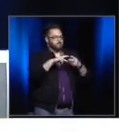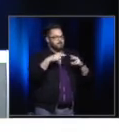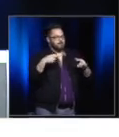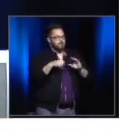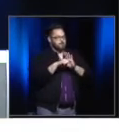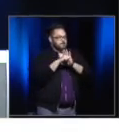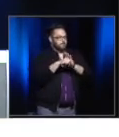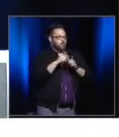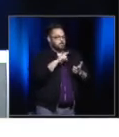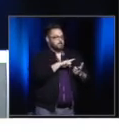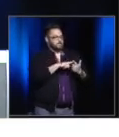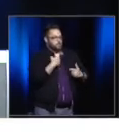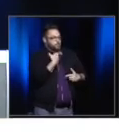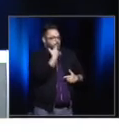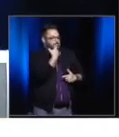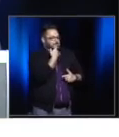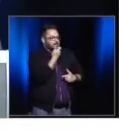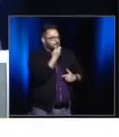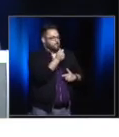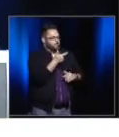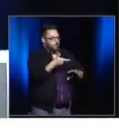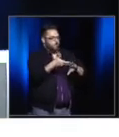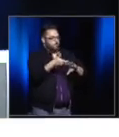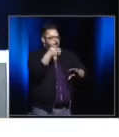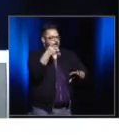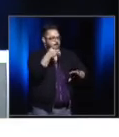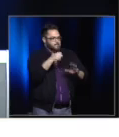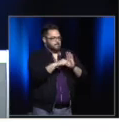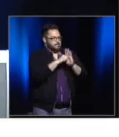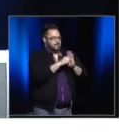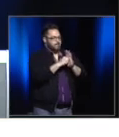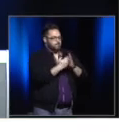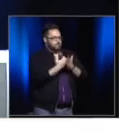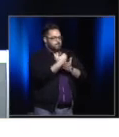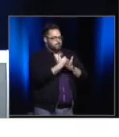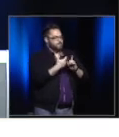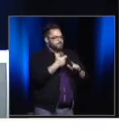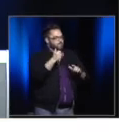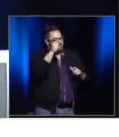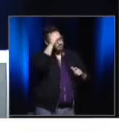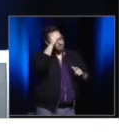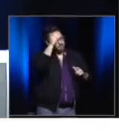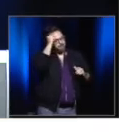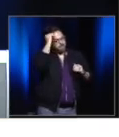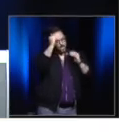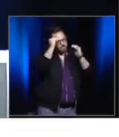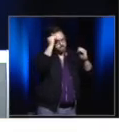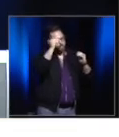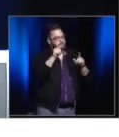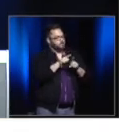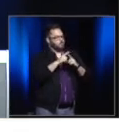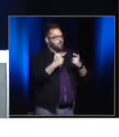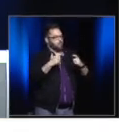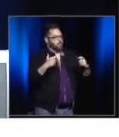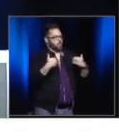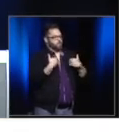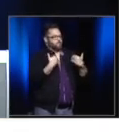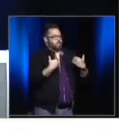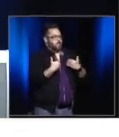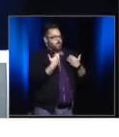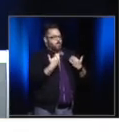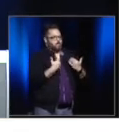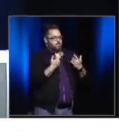recently, when a small biopsy sample was taken from an adult accompanied by a large juvenile right